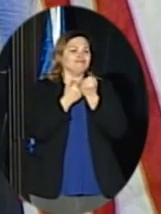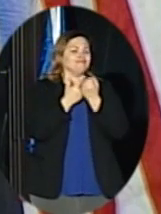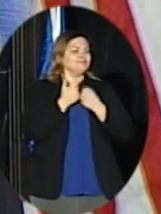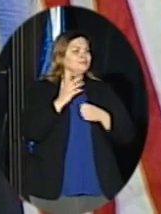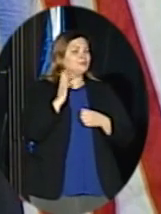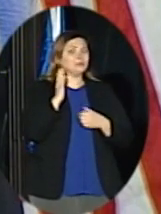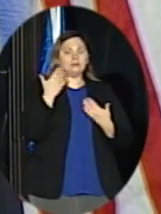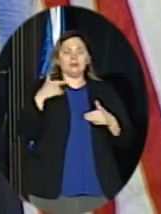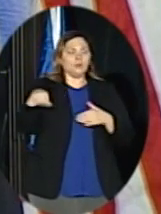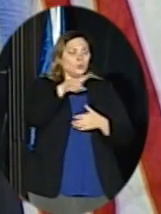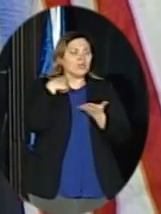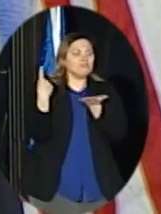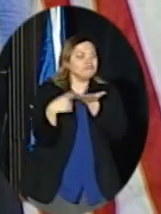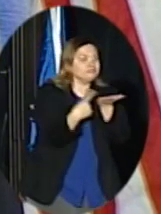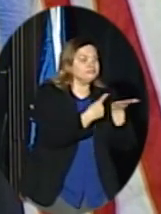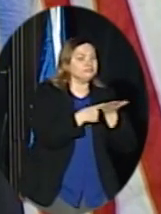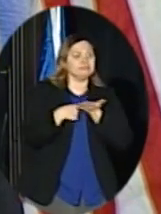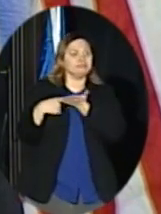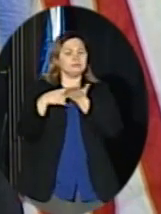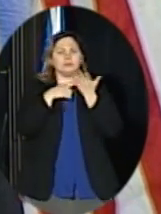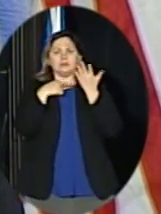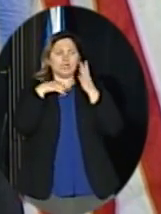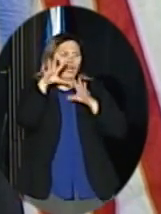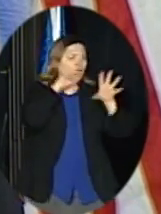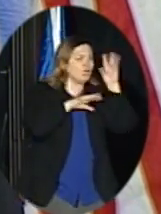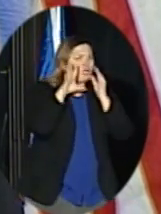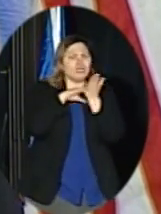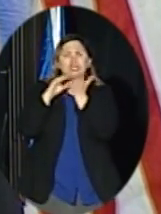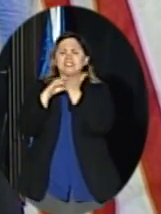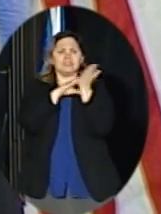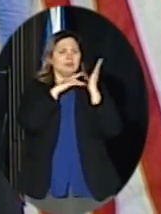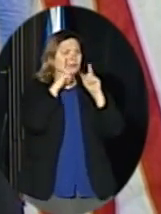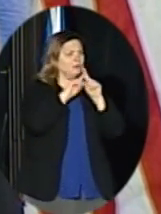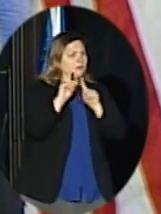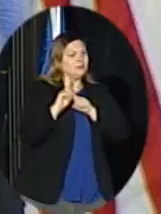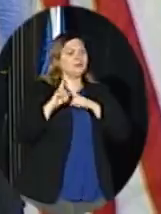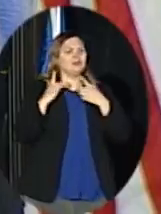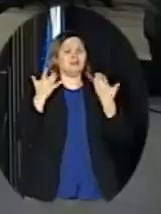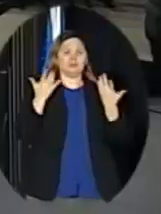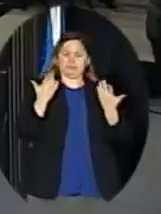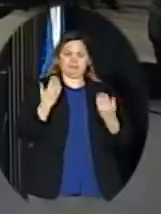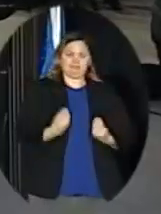lessons I've learned from you will make me a better mayor.